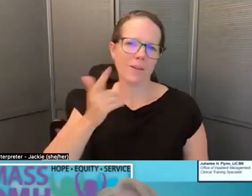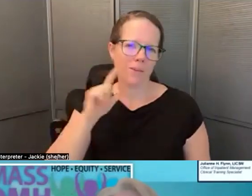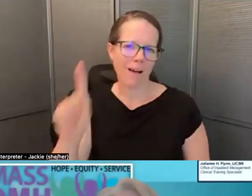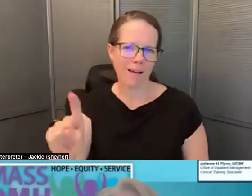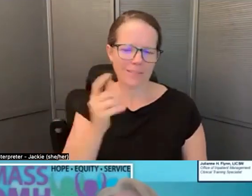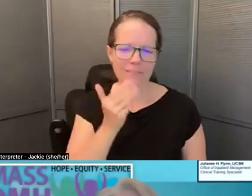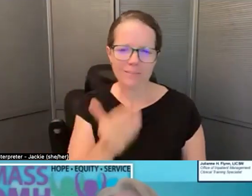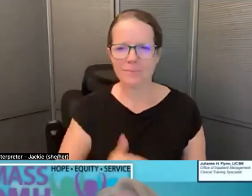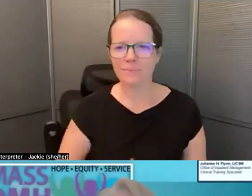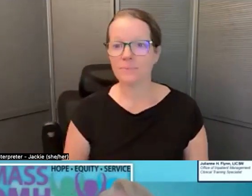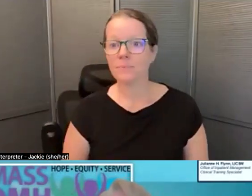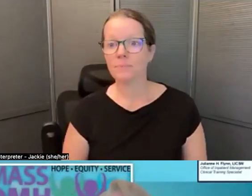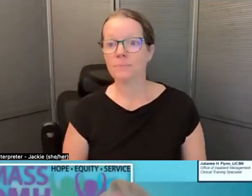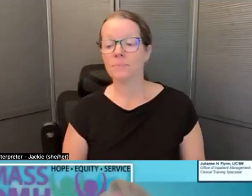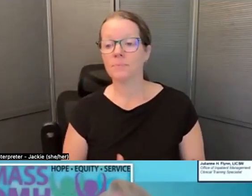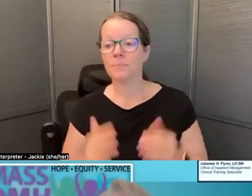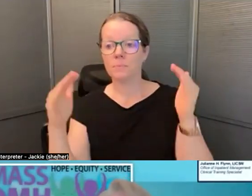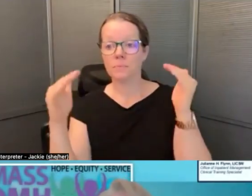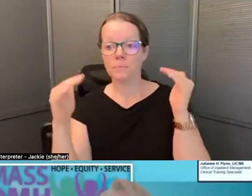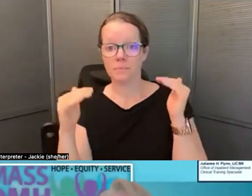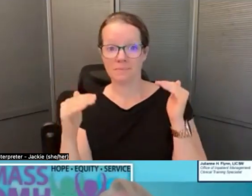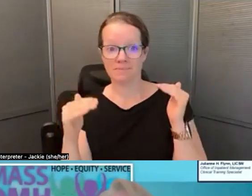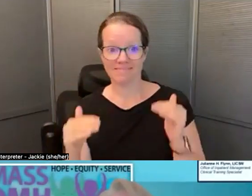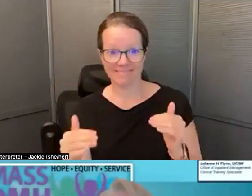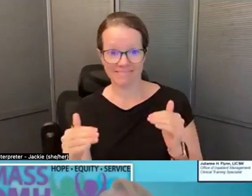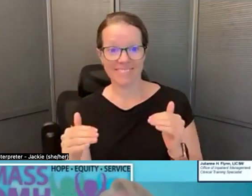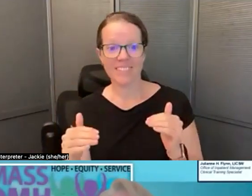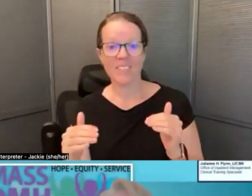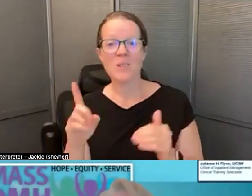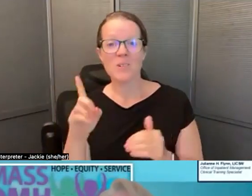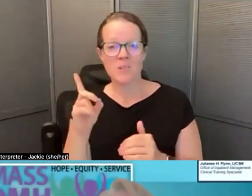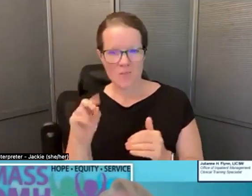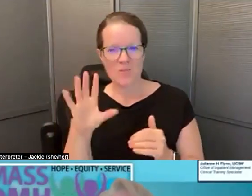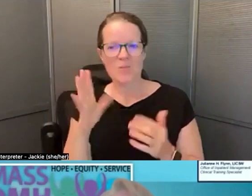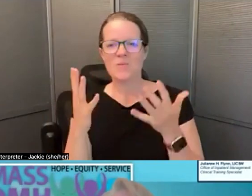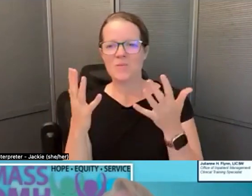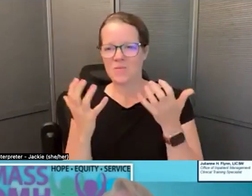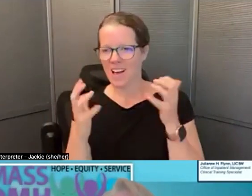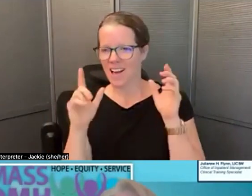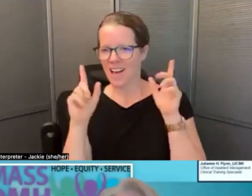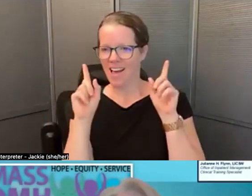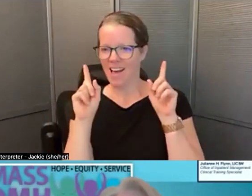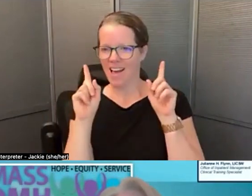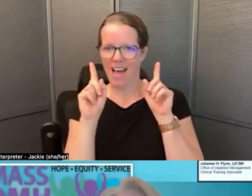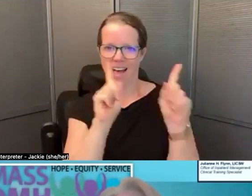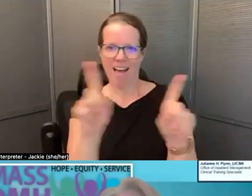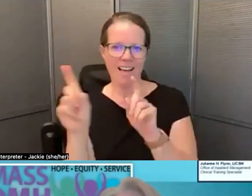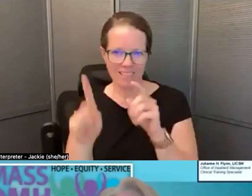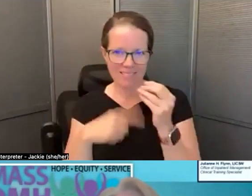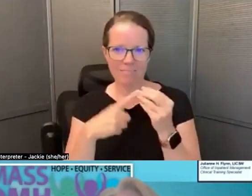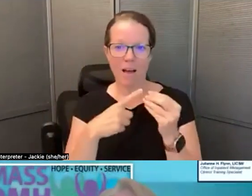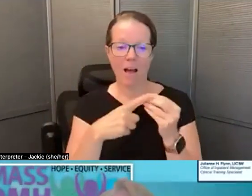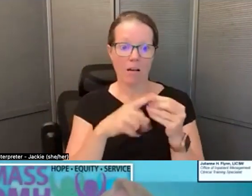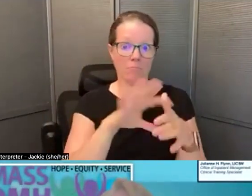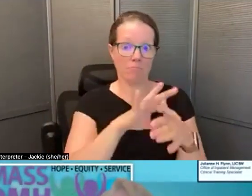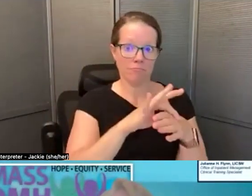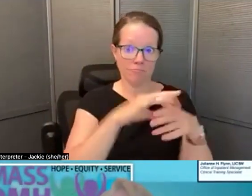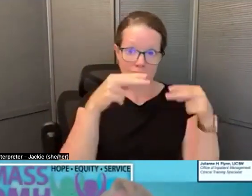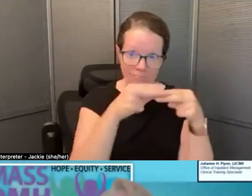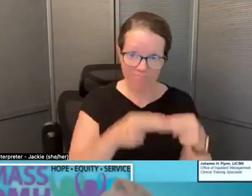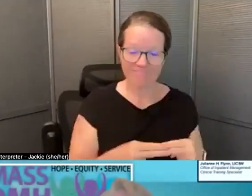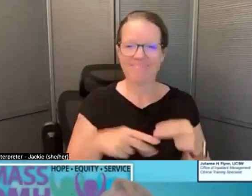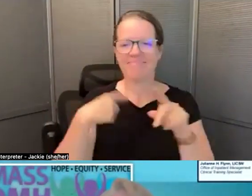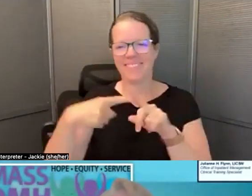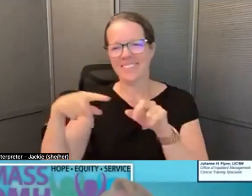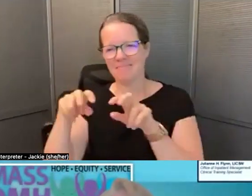right. So I know we want to get some questions in about the presentations and the panel. So for